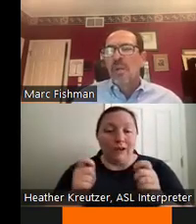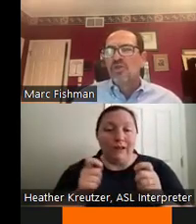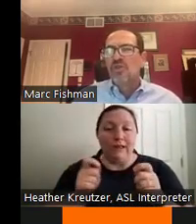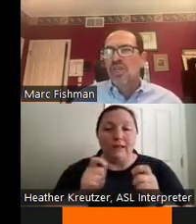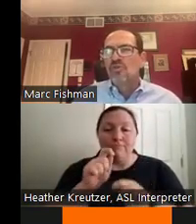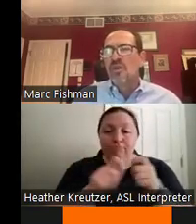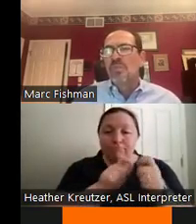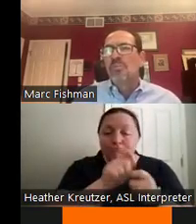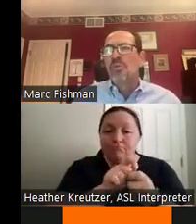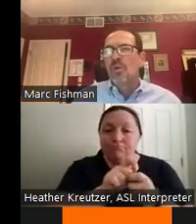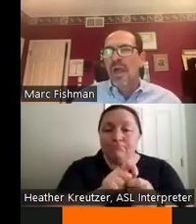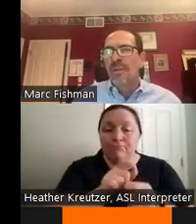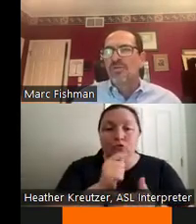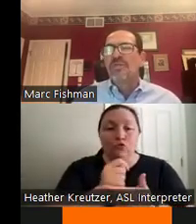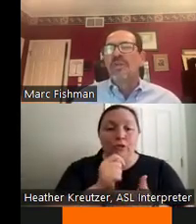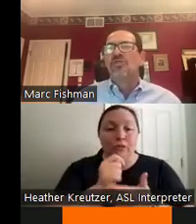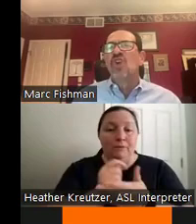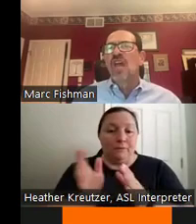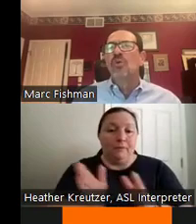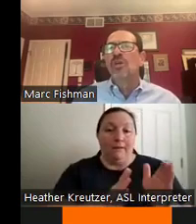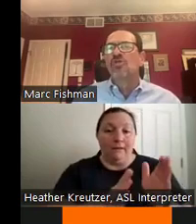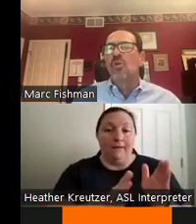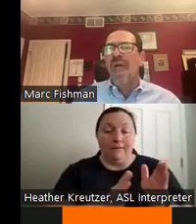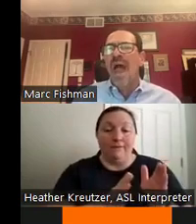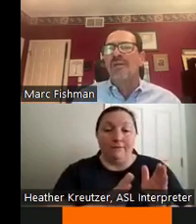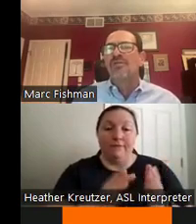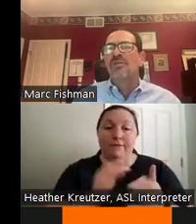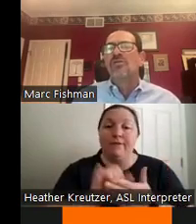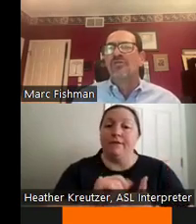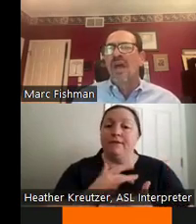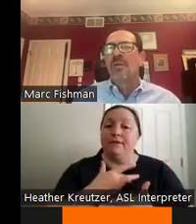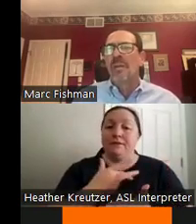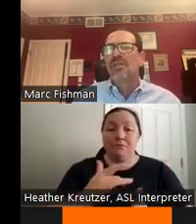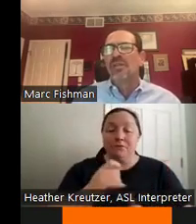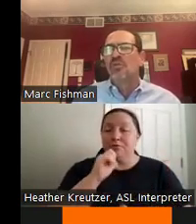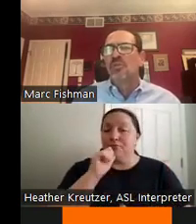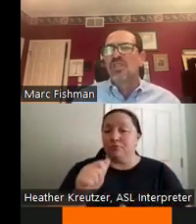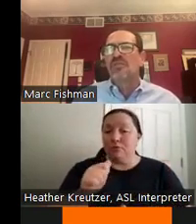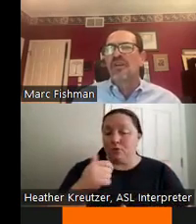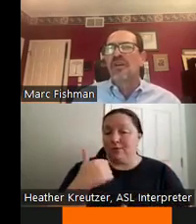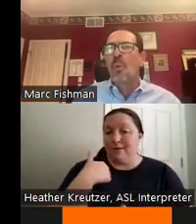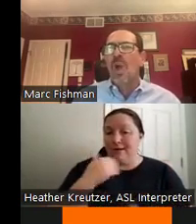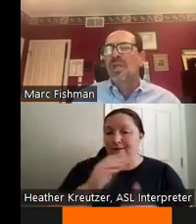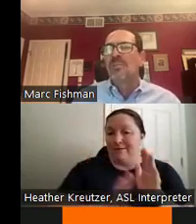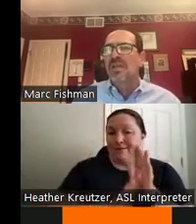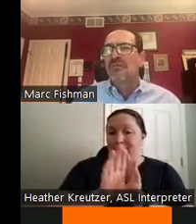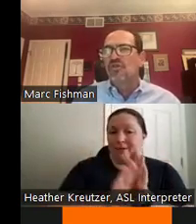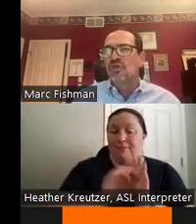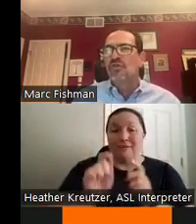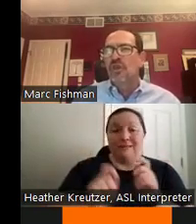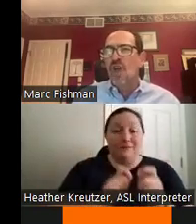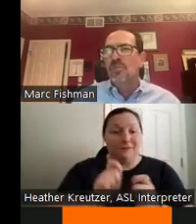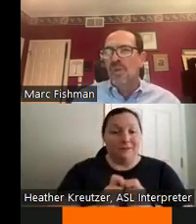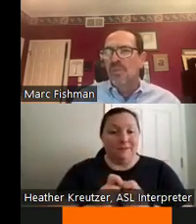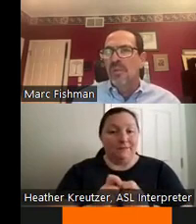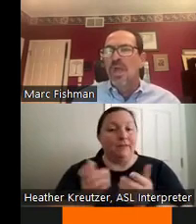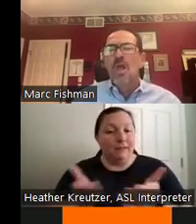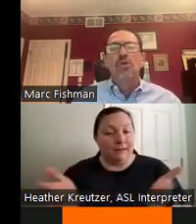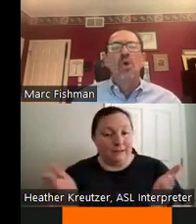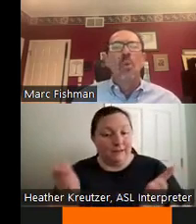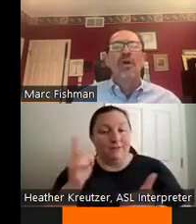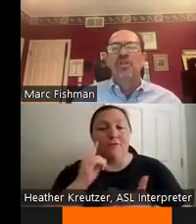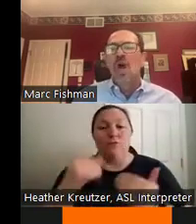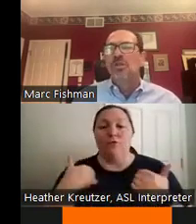isolated specialty treatment programs that generally don't have developmentally specific welcoming features for young